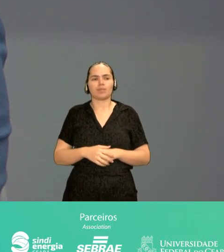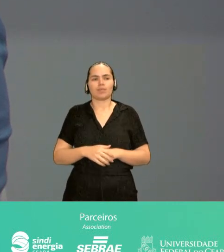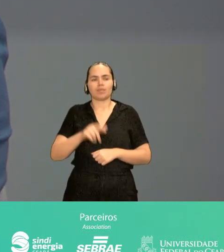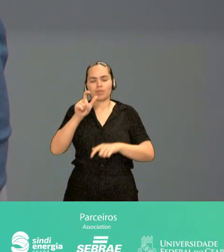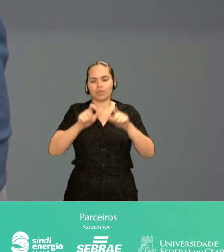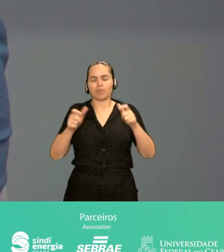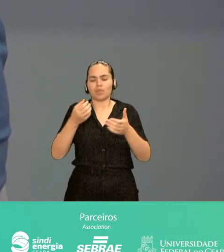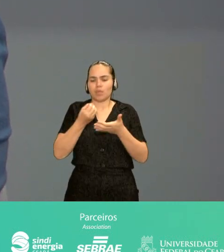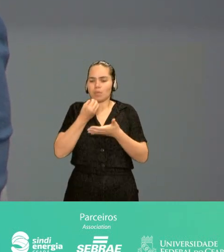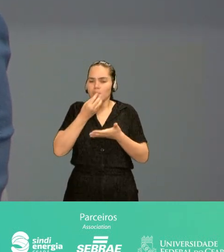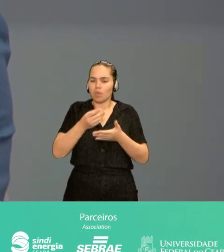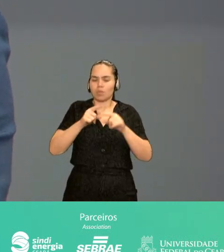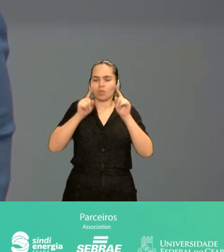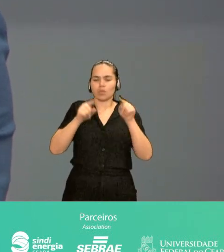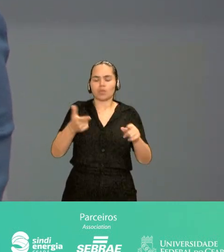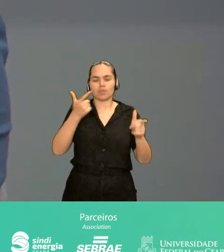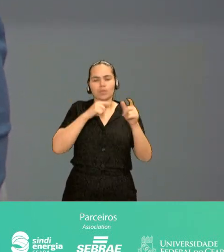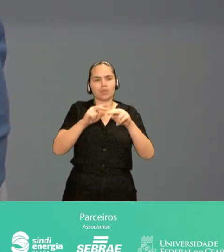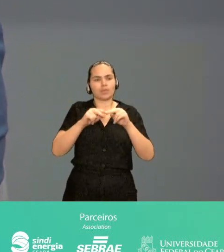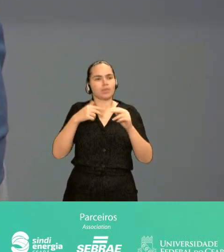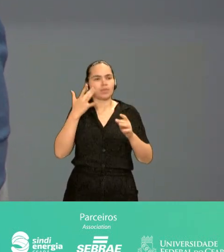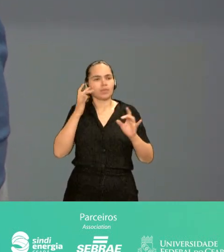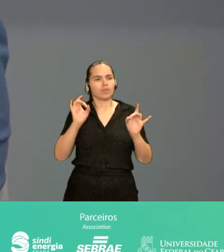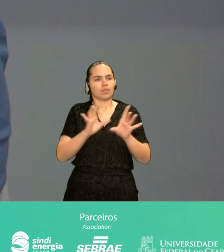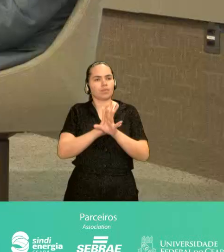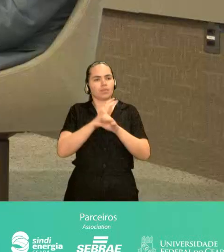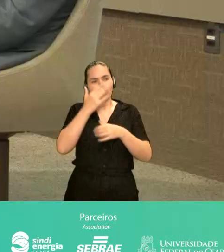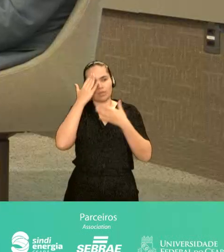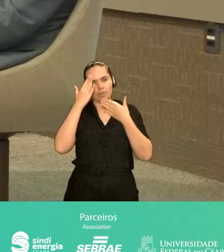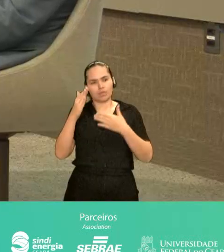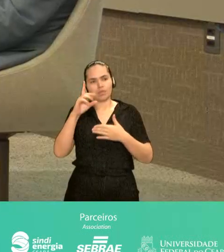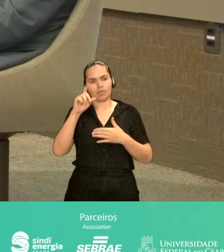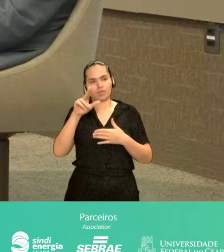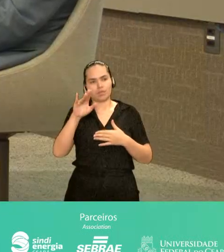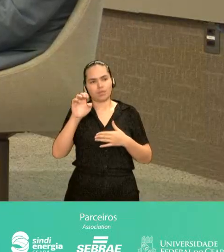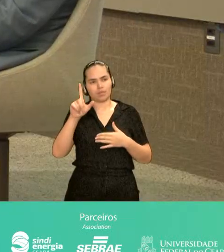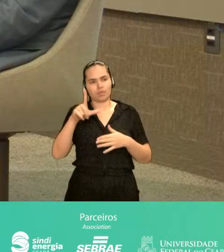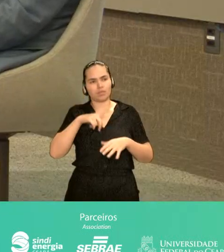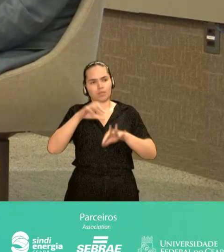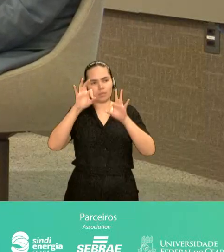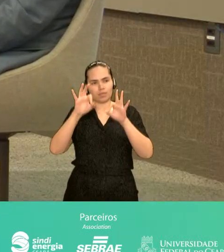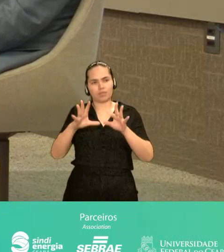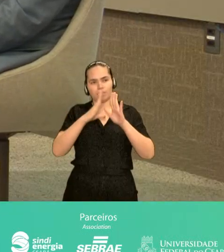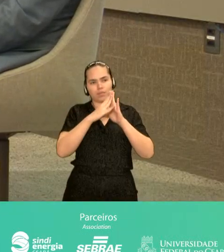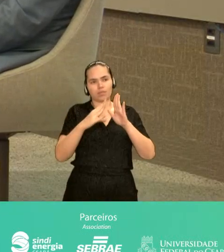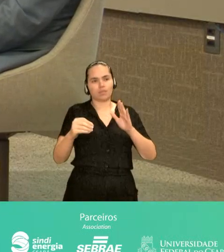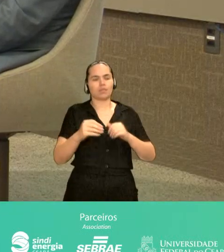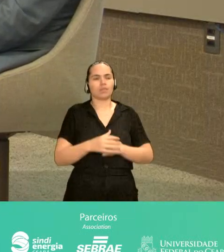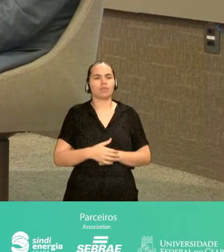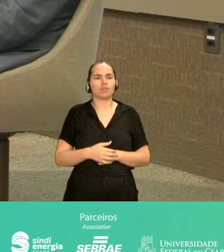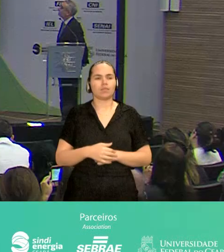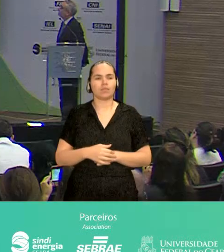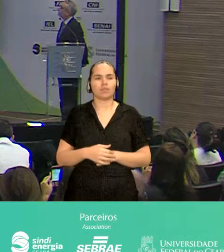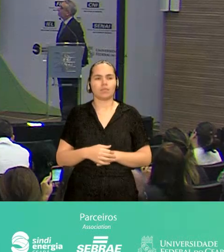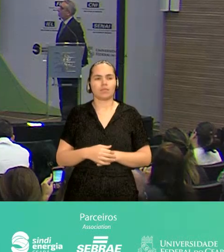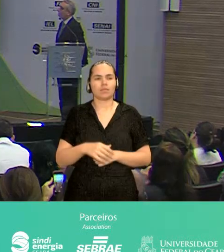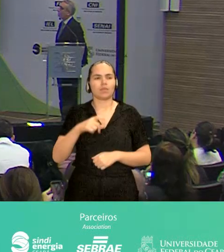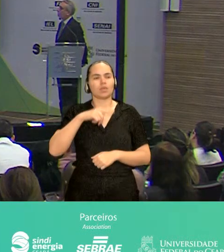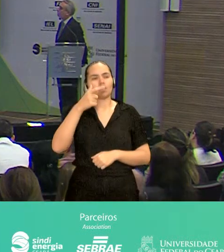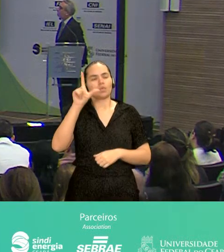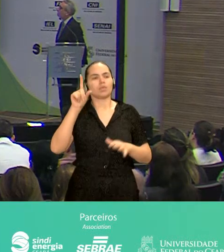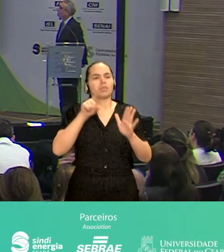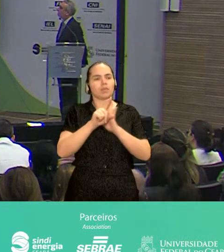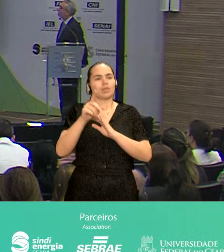para os bons I think projetos that's it. existem. Thank you, Danielle. Obrigada, Daniel. We have Realmente, another esse é um exemplo. interesting question just to Teve finish. uma outra